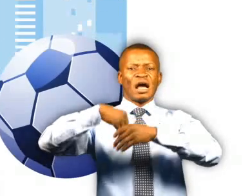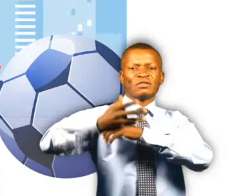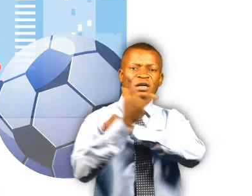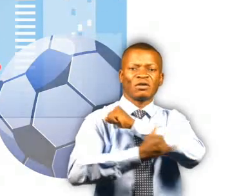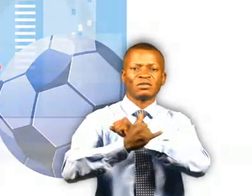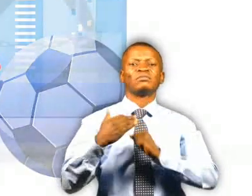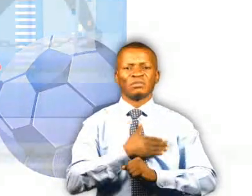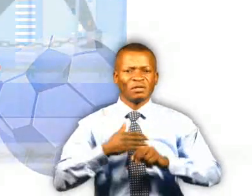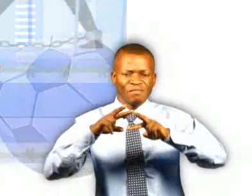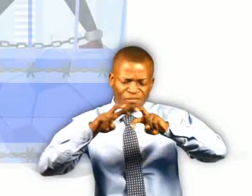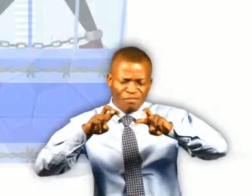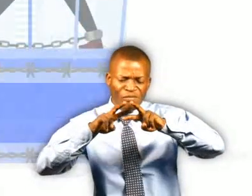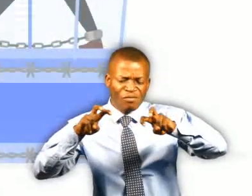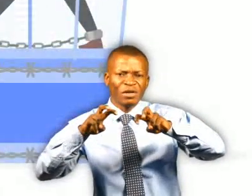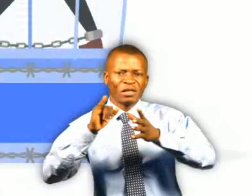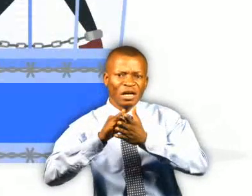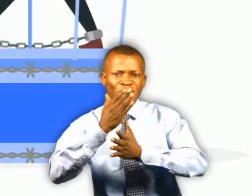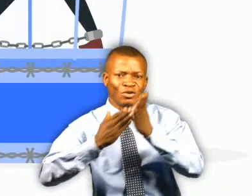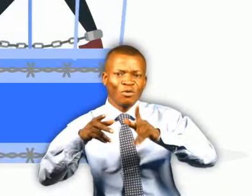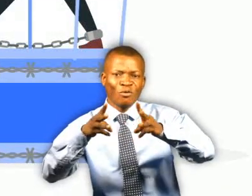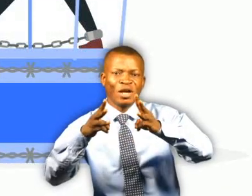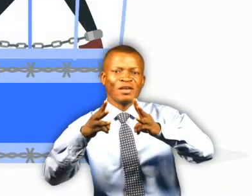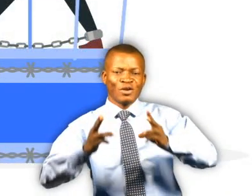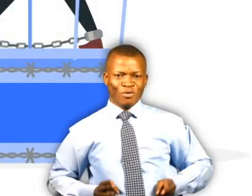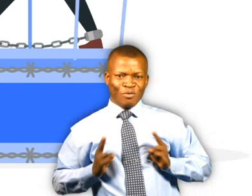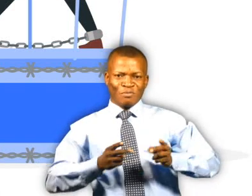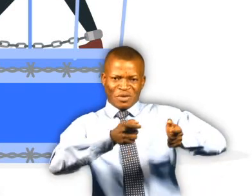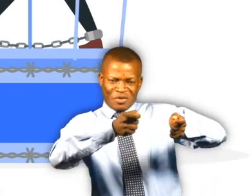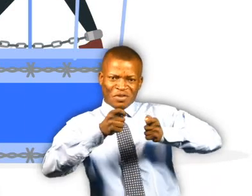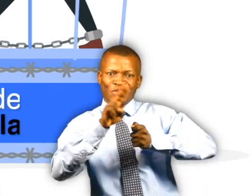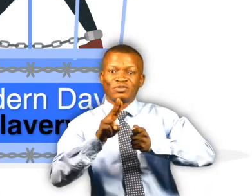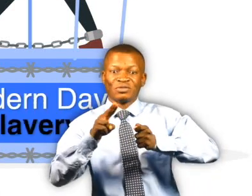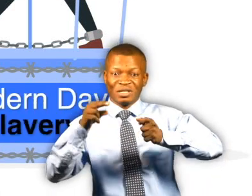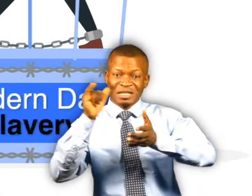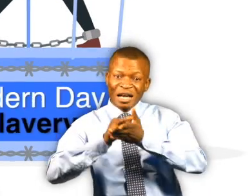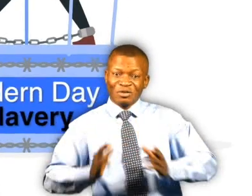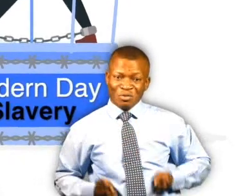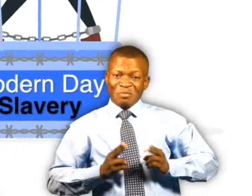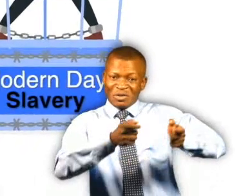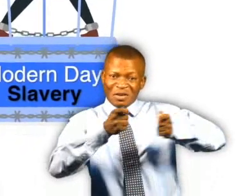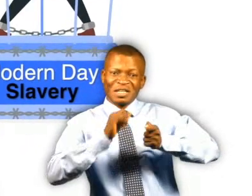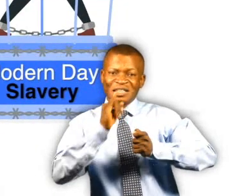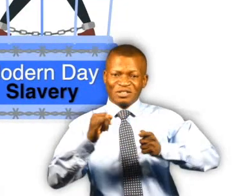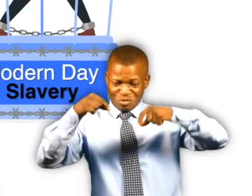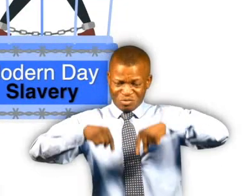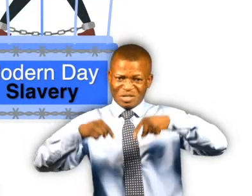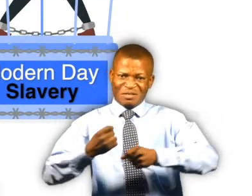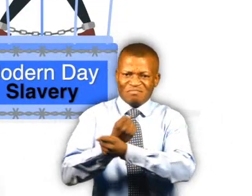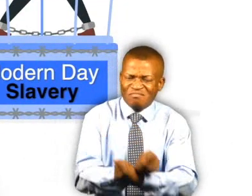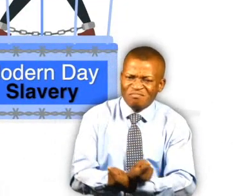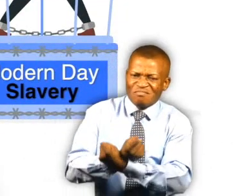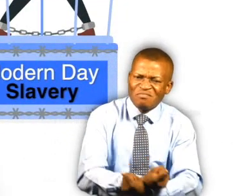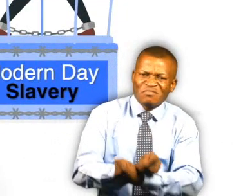do your research. These are some of the antics of human traffickers. Human trafficking is modern-day slavery. It entails forced